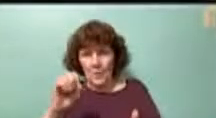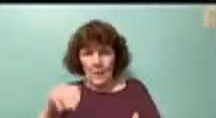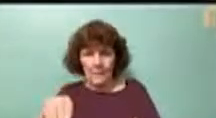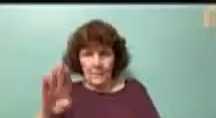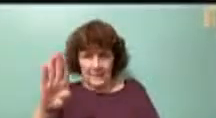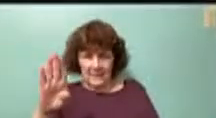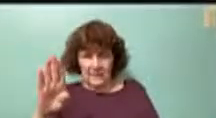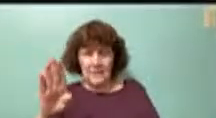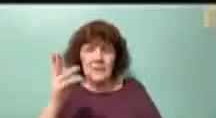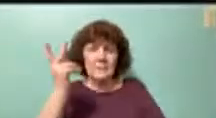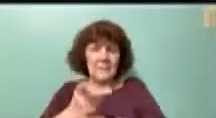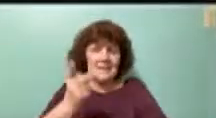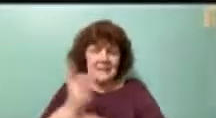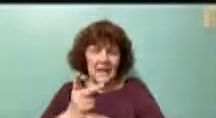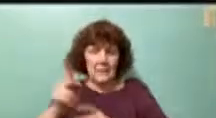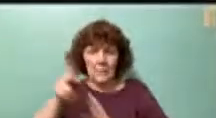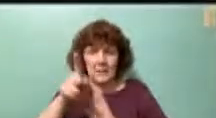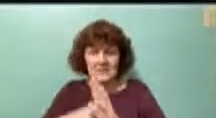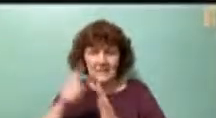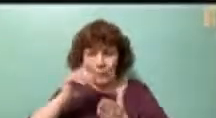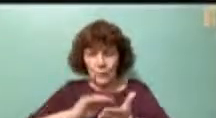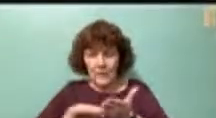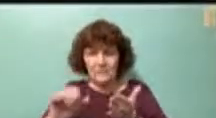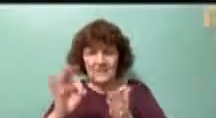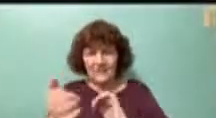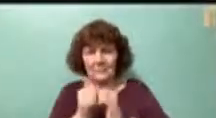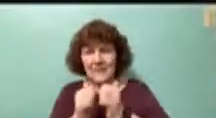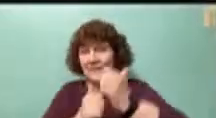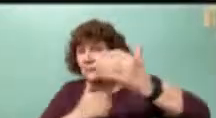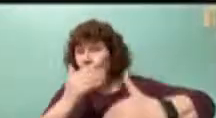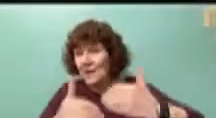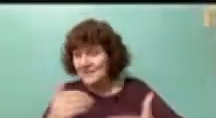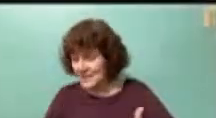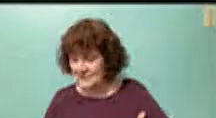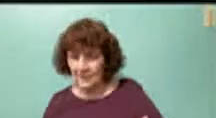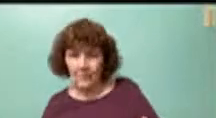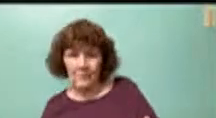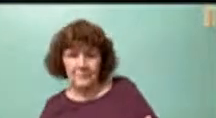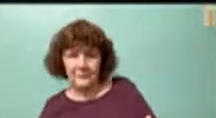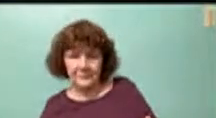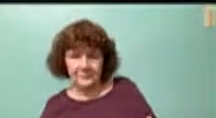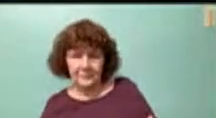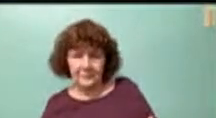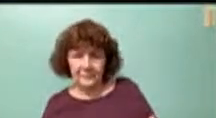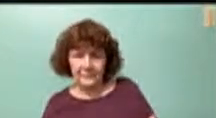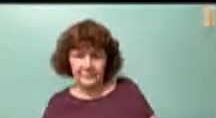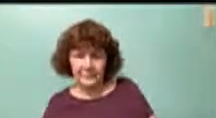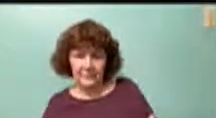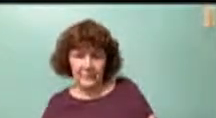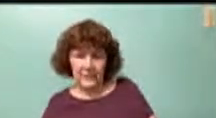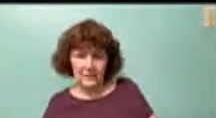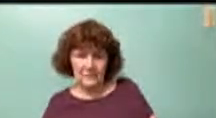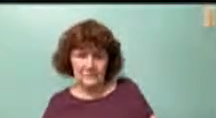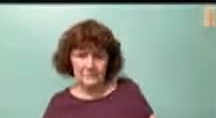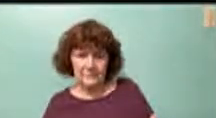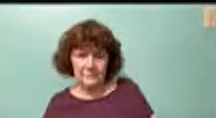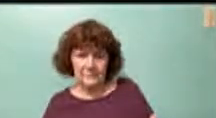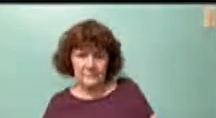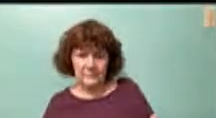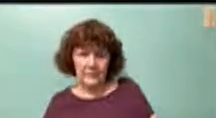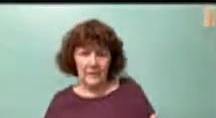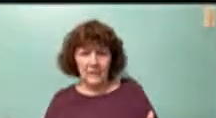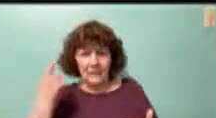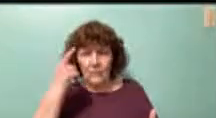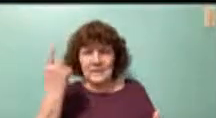maintain a policy for waivers of the competitive process. for some reason, I'm not sure why the